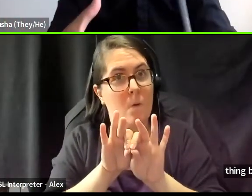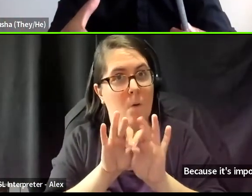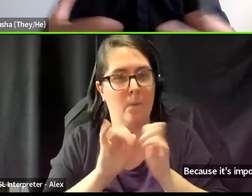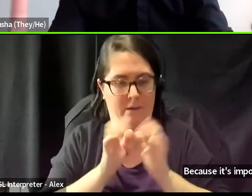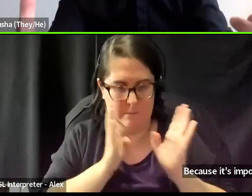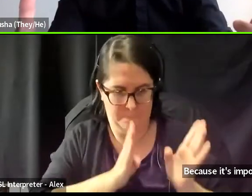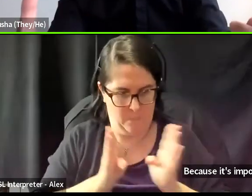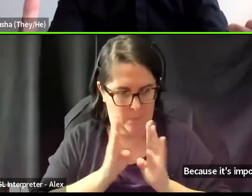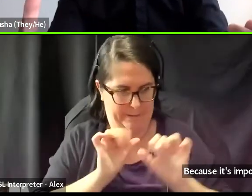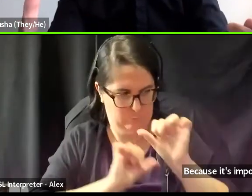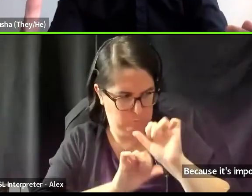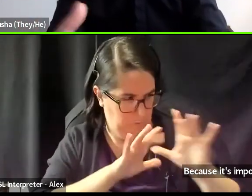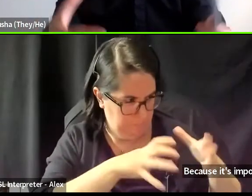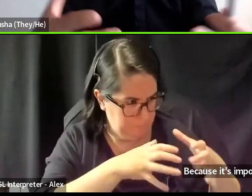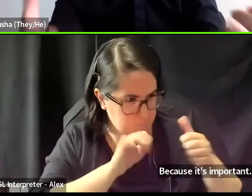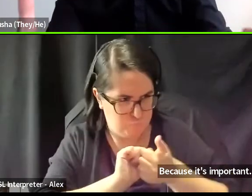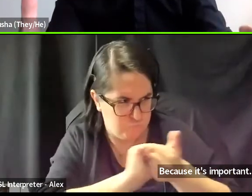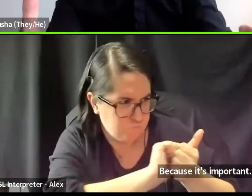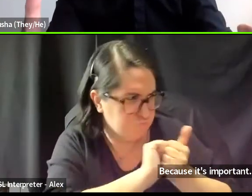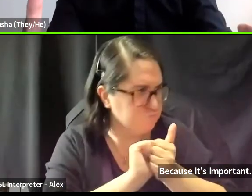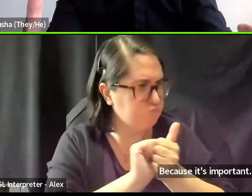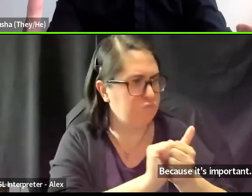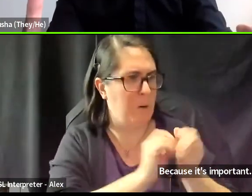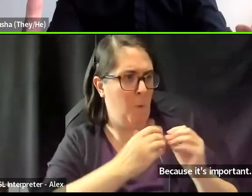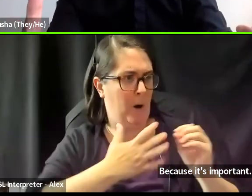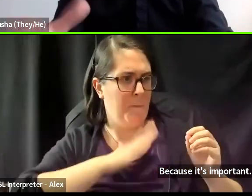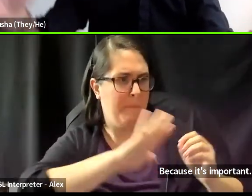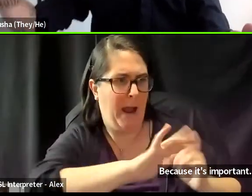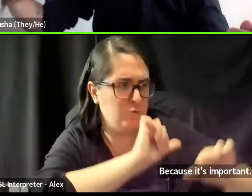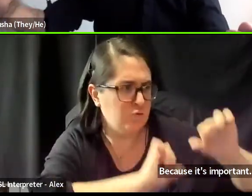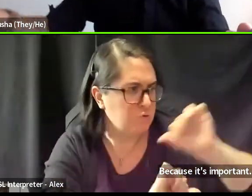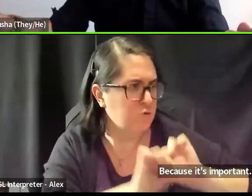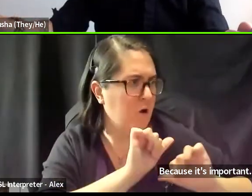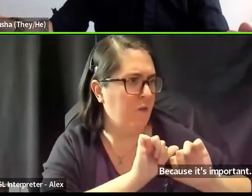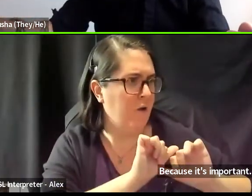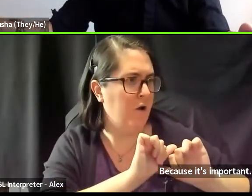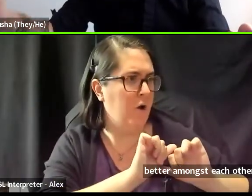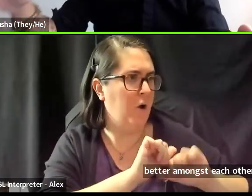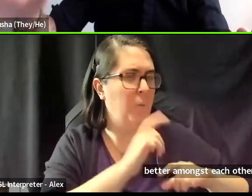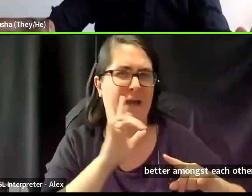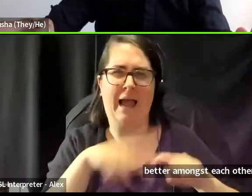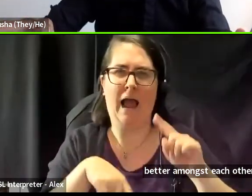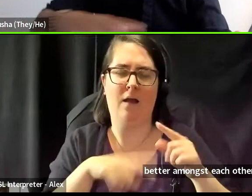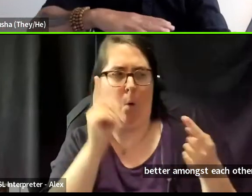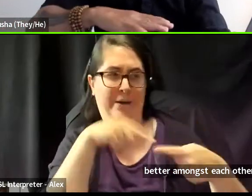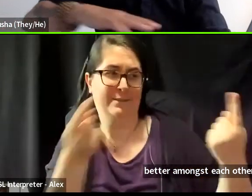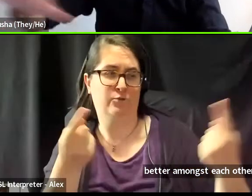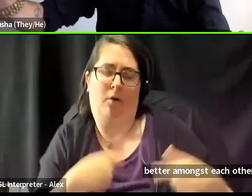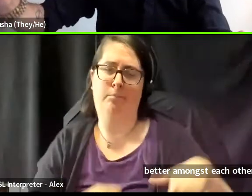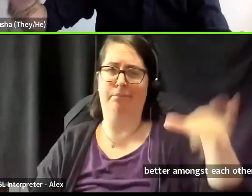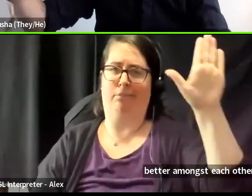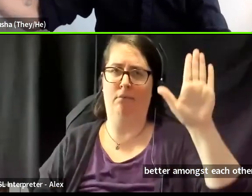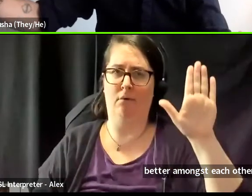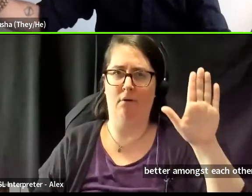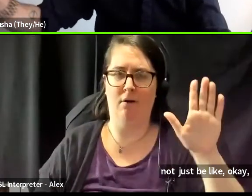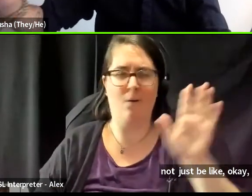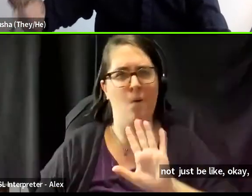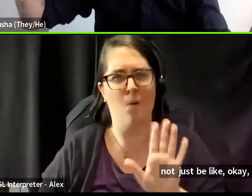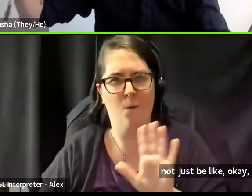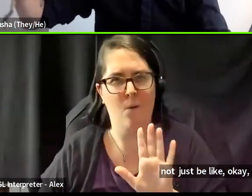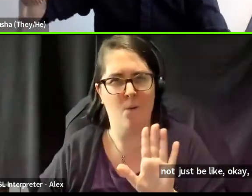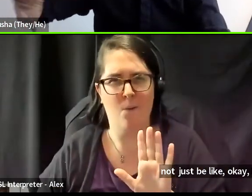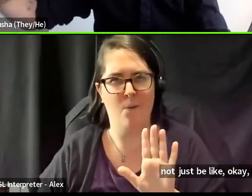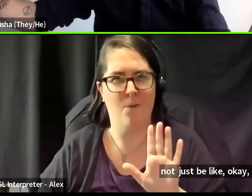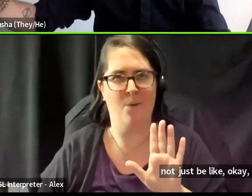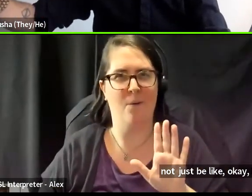better amongst each other and be more compassionate, and not just be like, okay, I don't agree with you on this thing, so, forget it. Like,